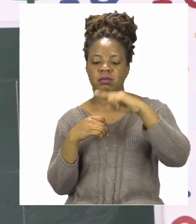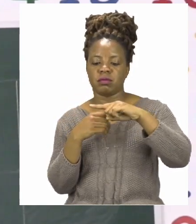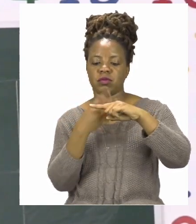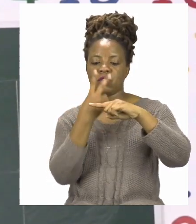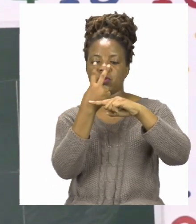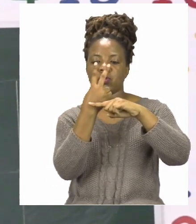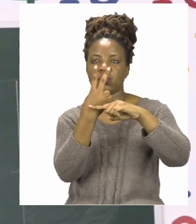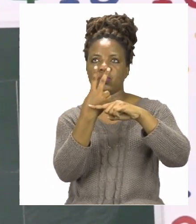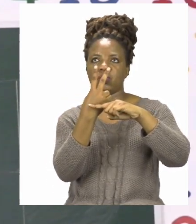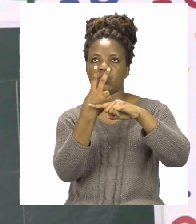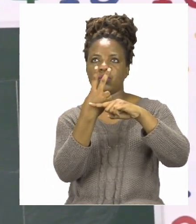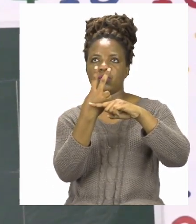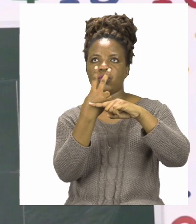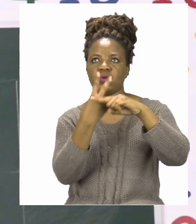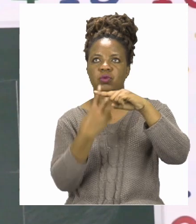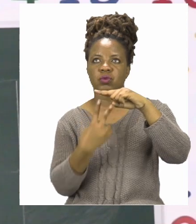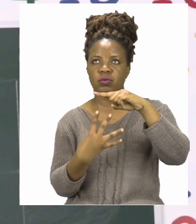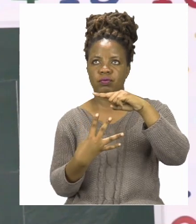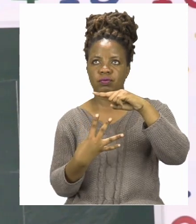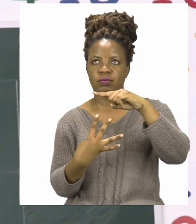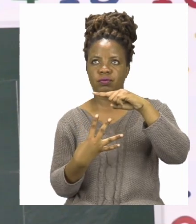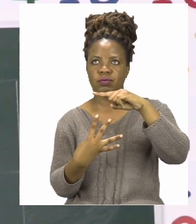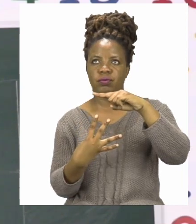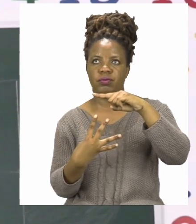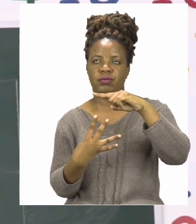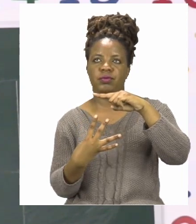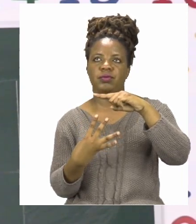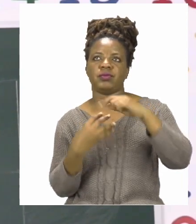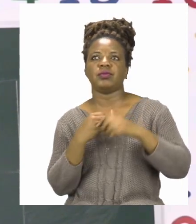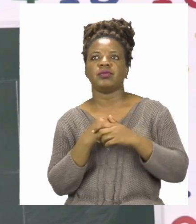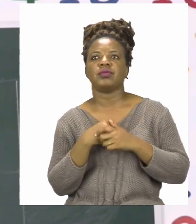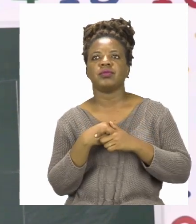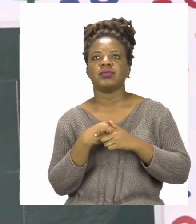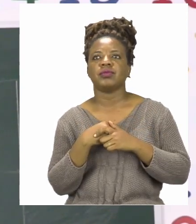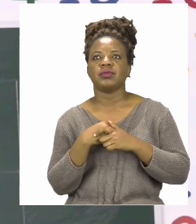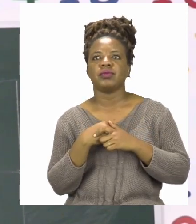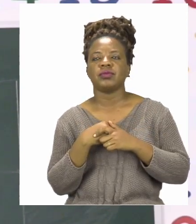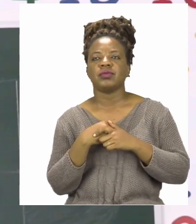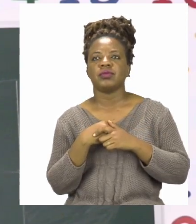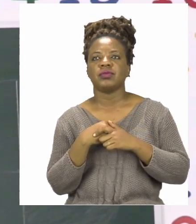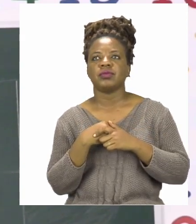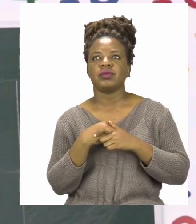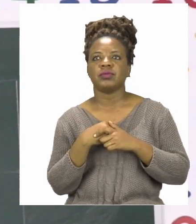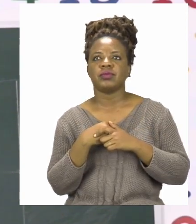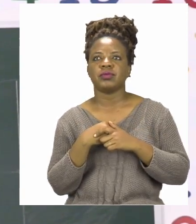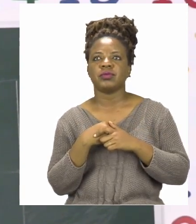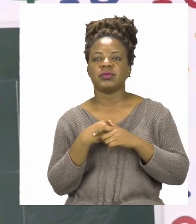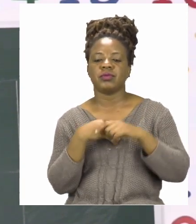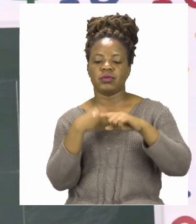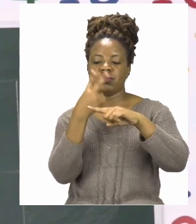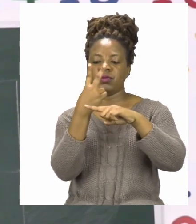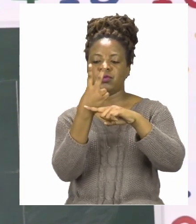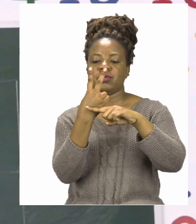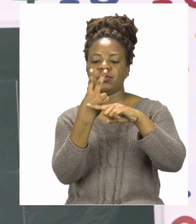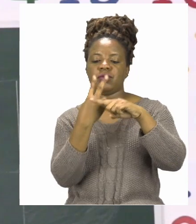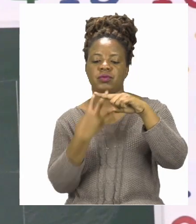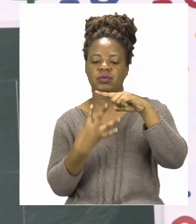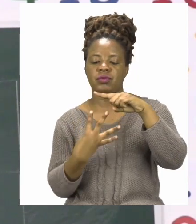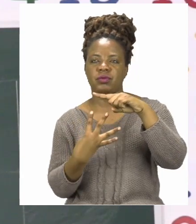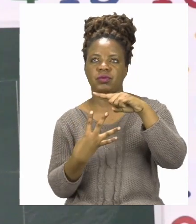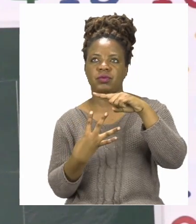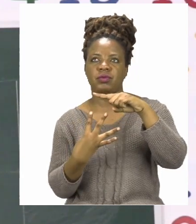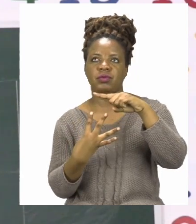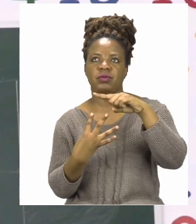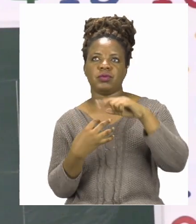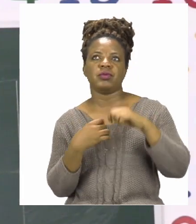2. And when we are reading this one, we say 2 quarters.